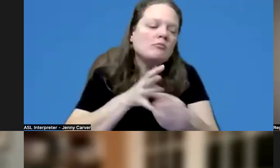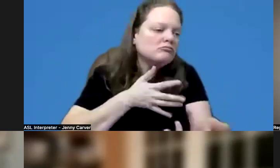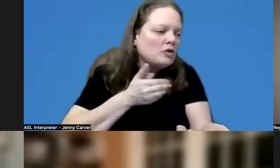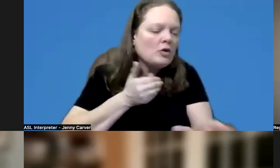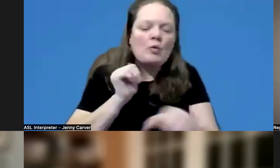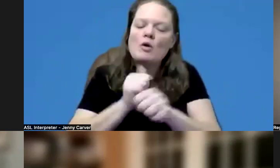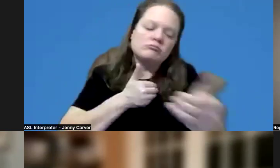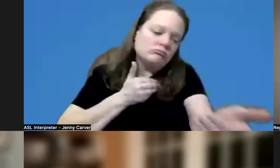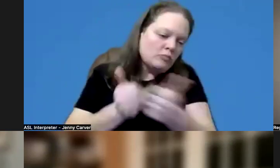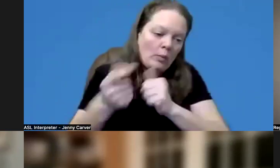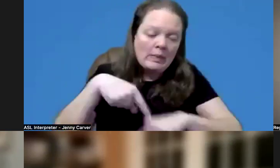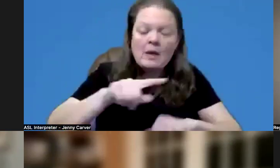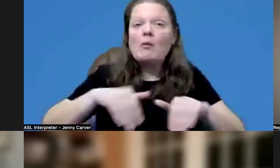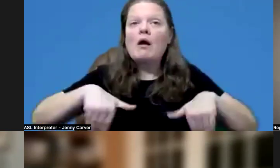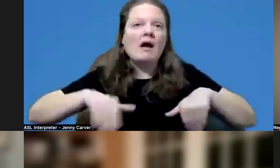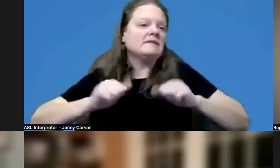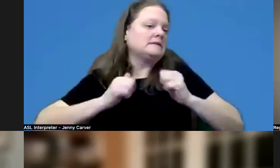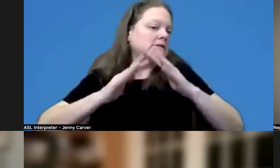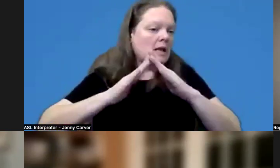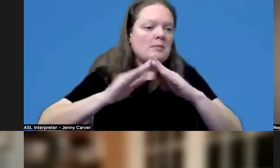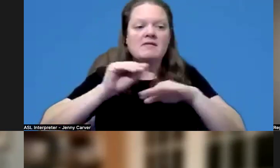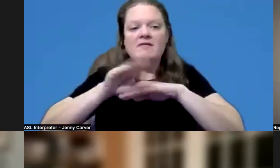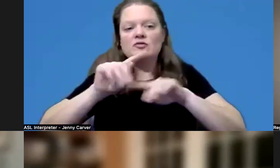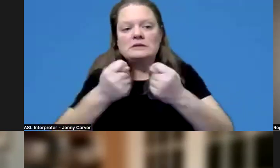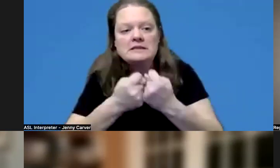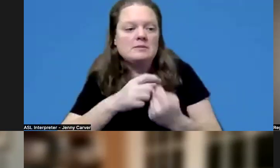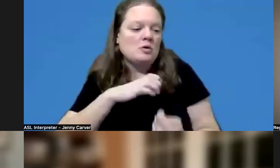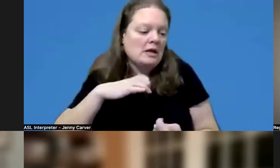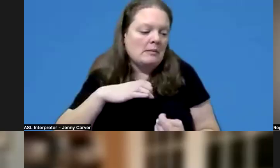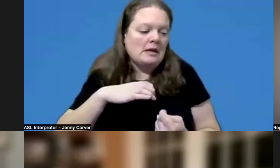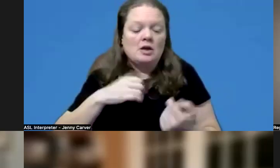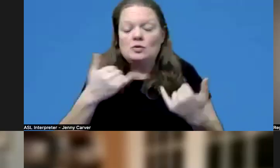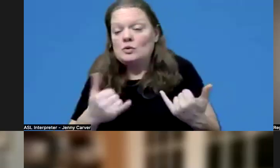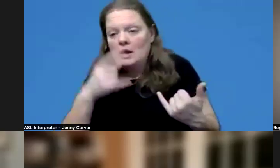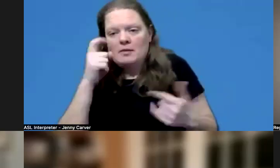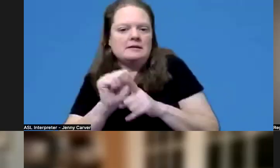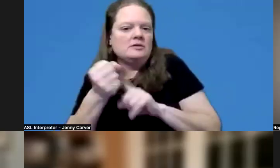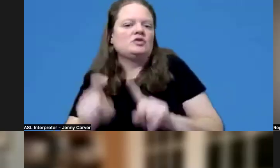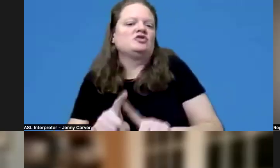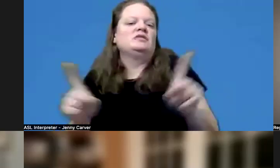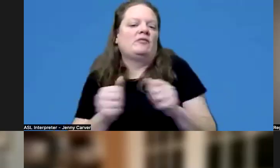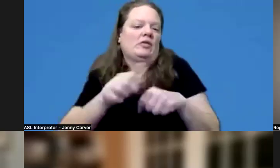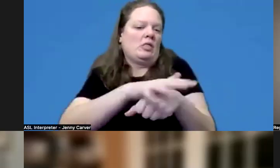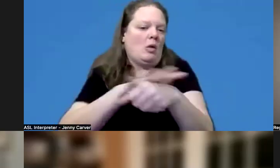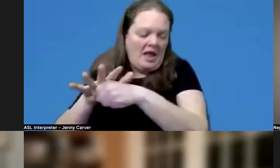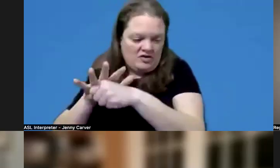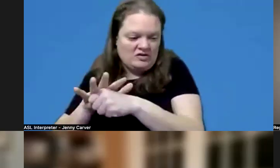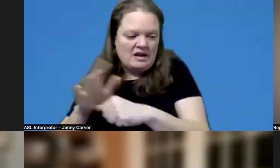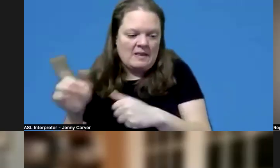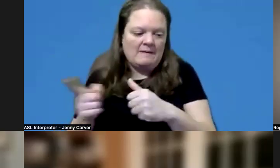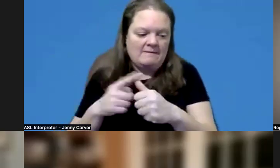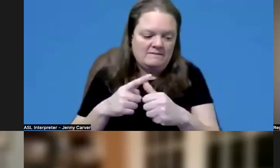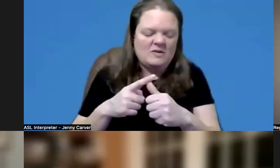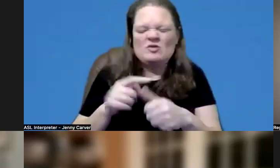So we don't have an advisory team or a committee we work with today because the circumstances are different today at the first site,